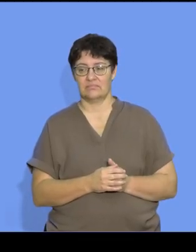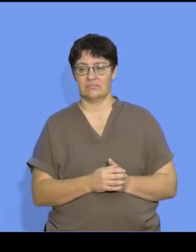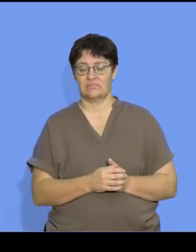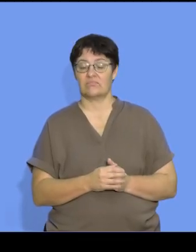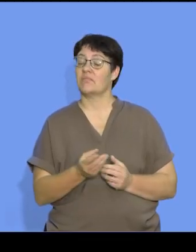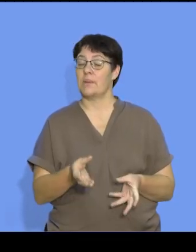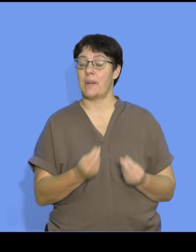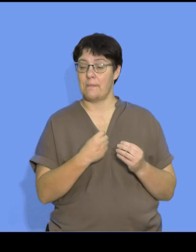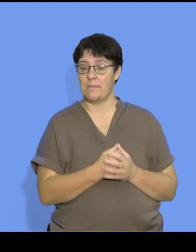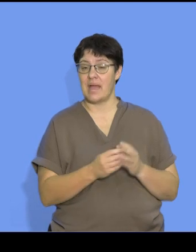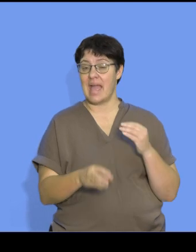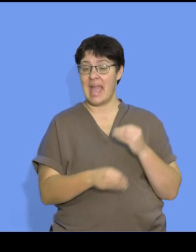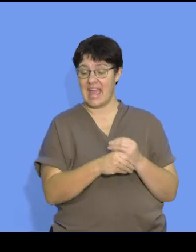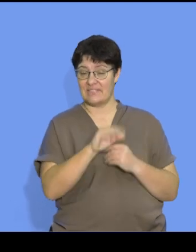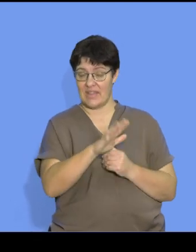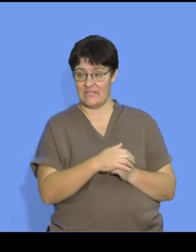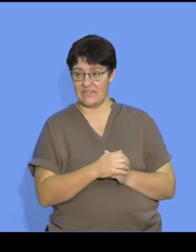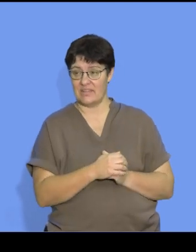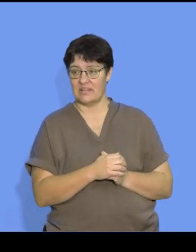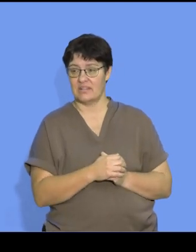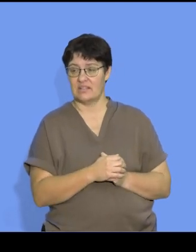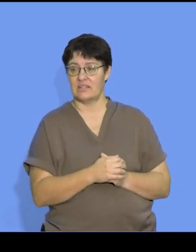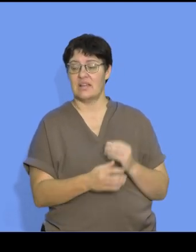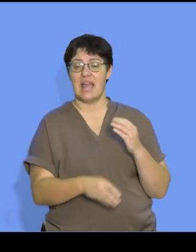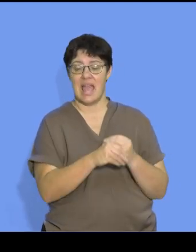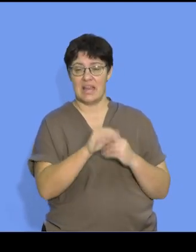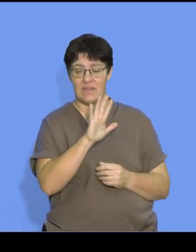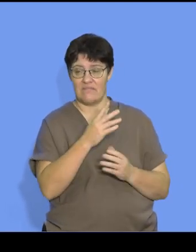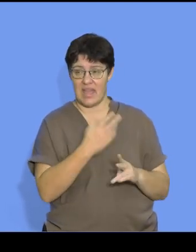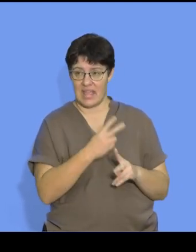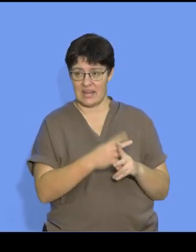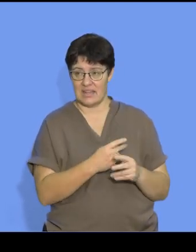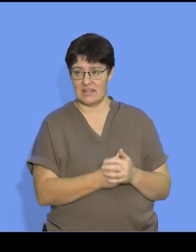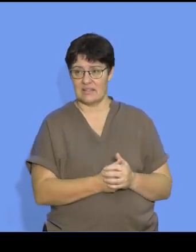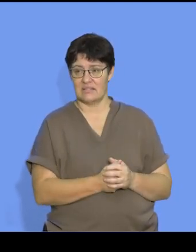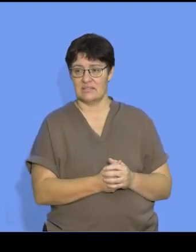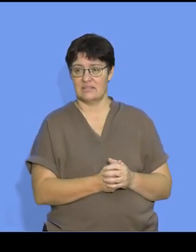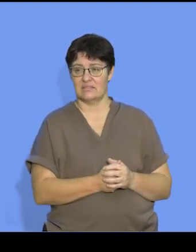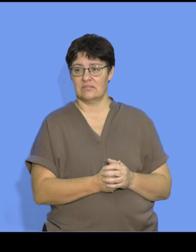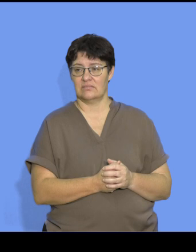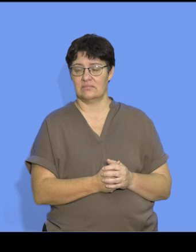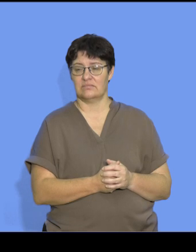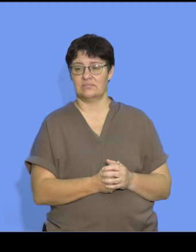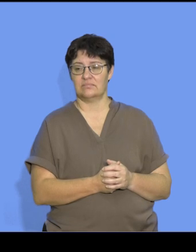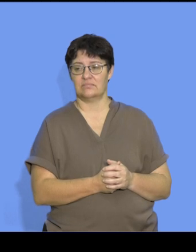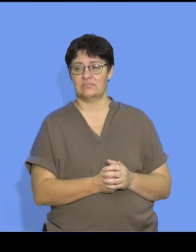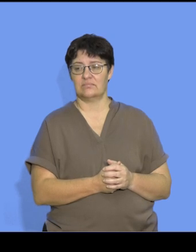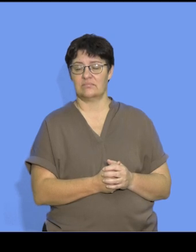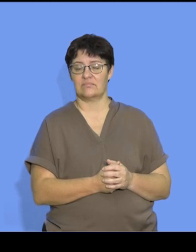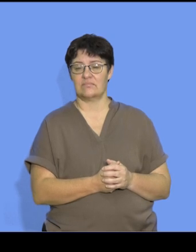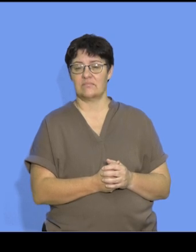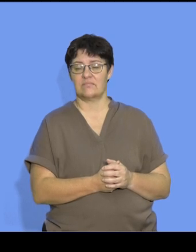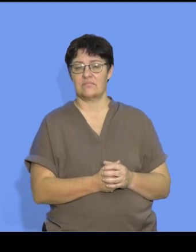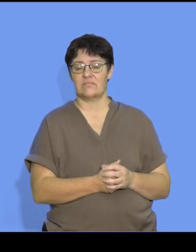So I'm going to have to add 5 and then add 5 again to get to the next 2 terms. So if